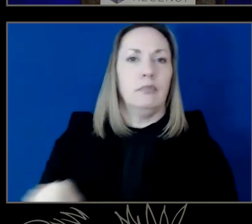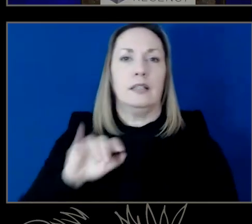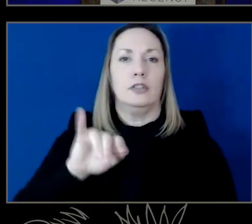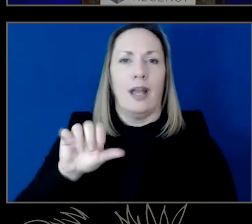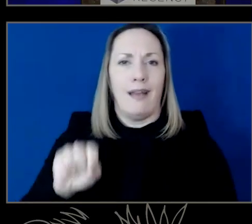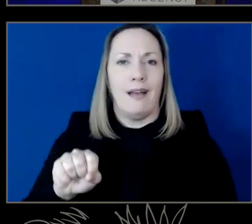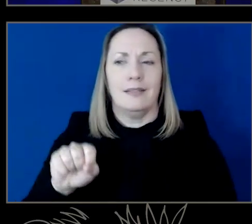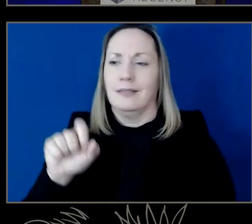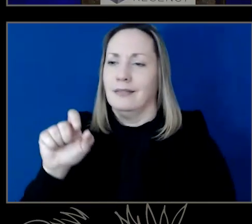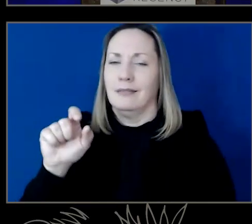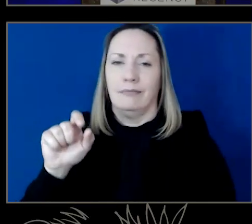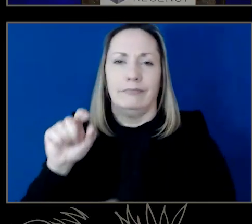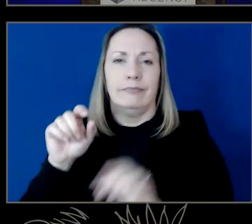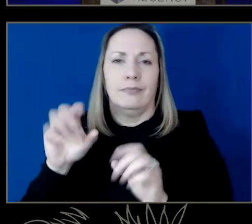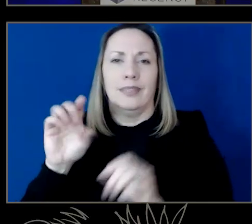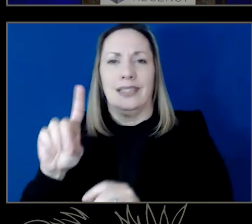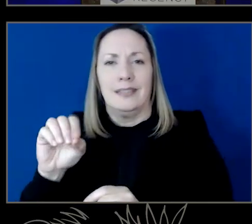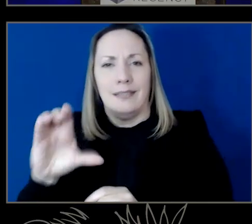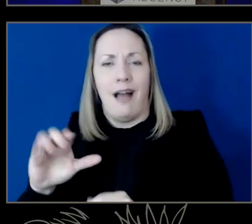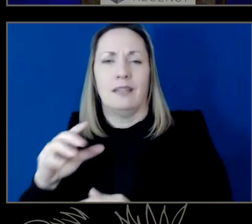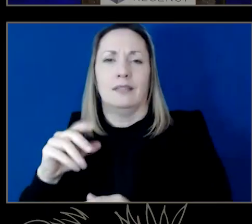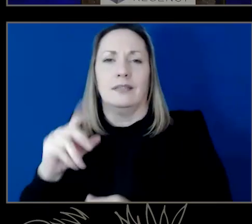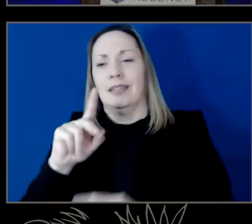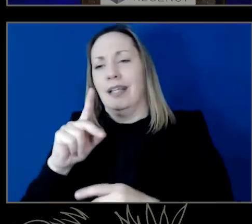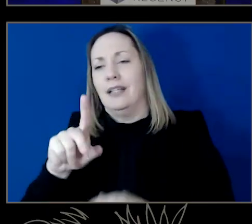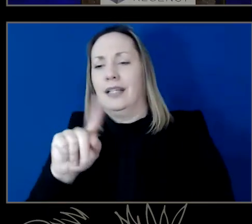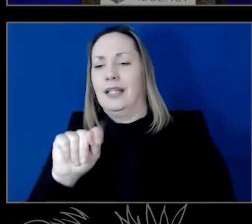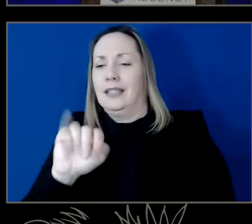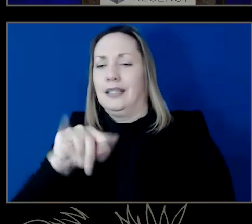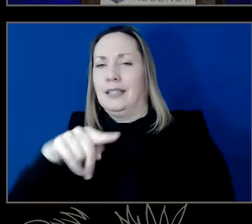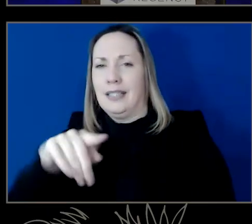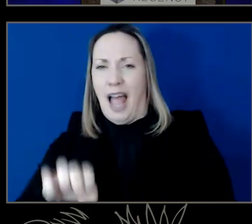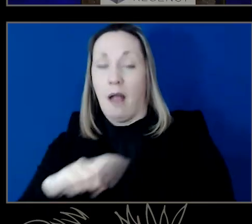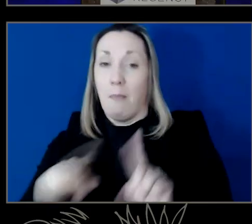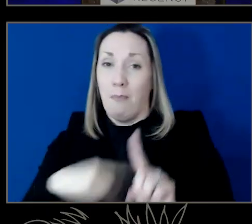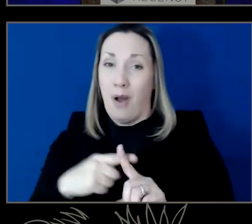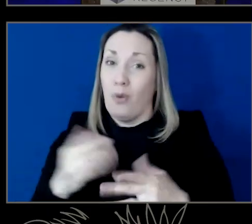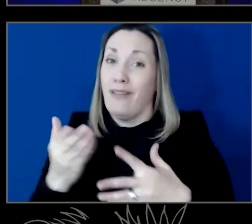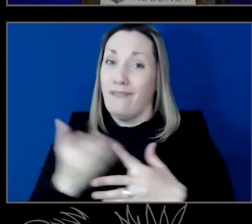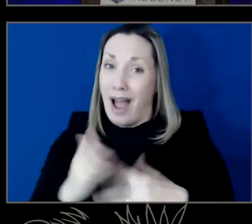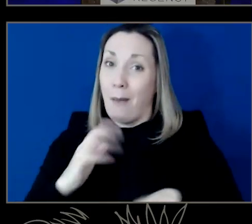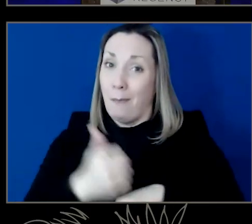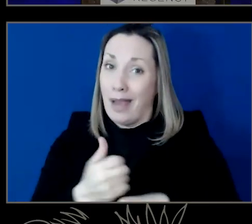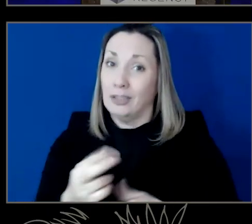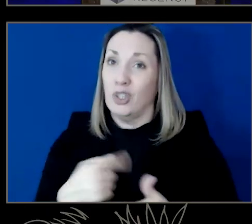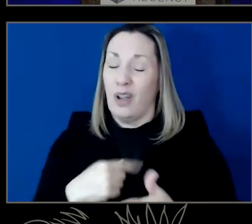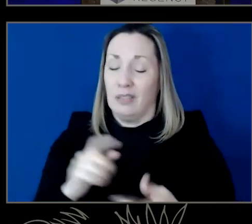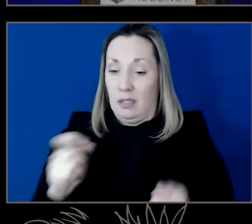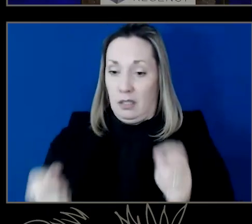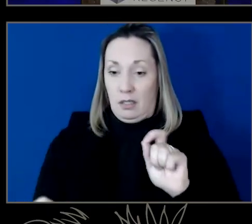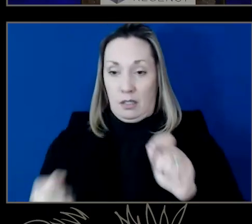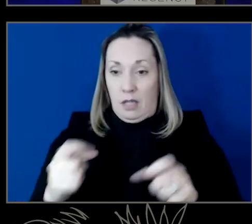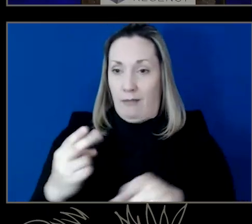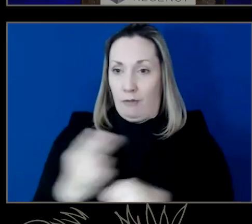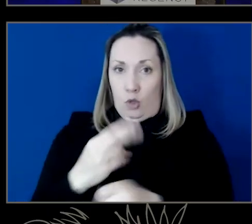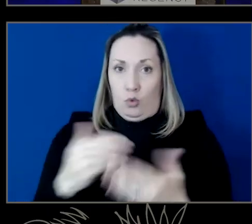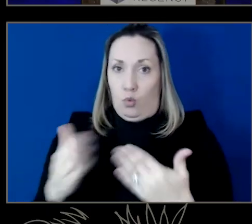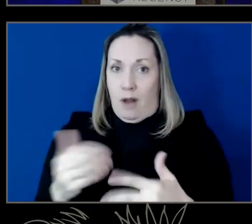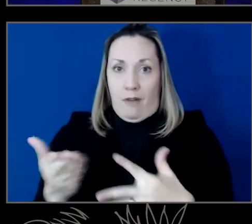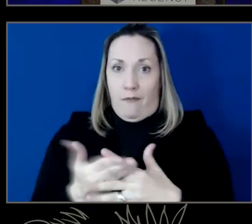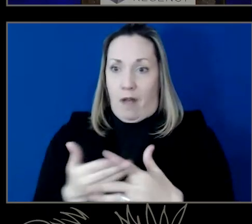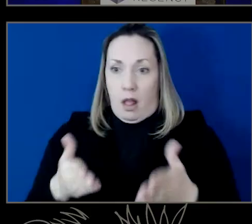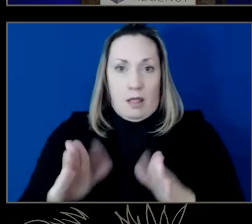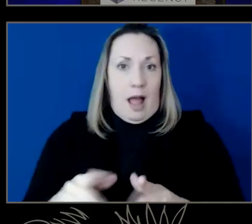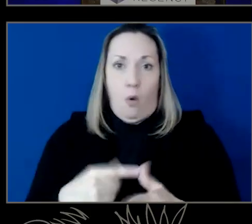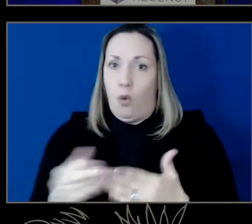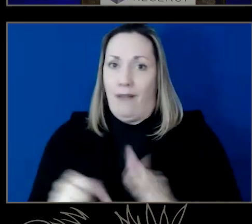types and all this sort of stuff. With file-based routing, when you want a new API, you have to finagle the file system. You have to use whatever a file can allow, whatever